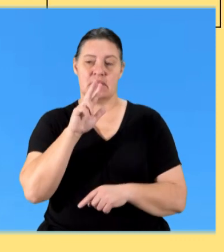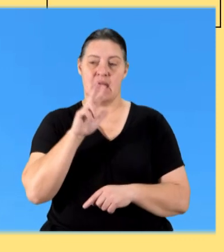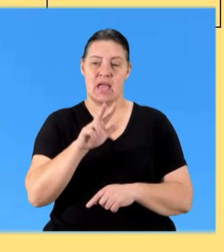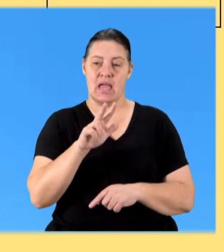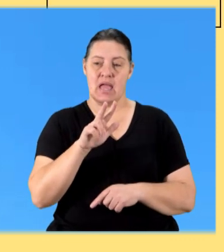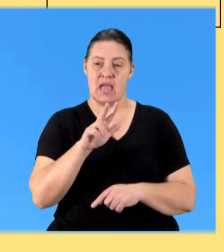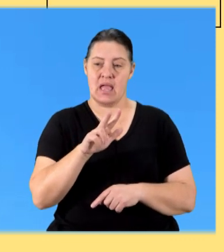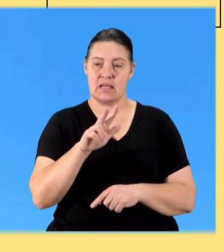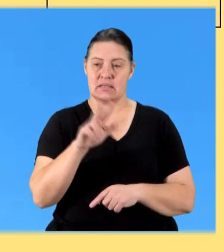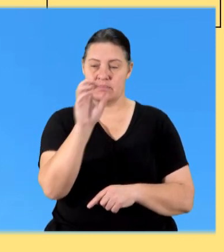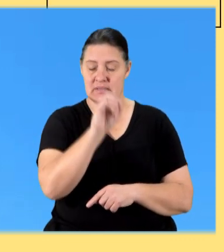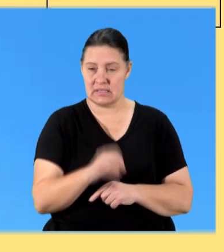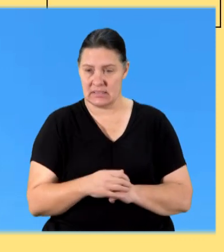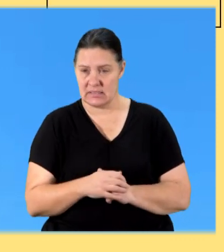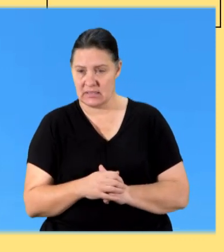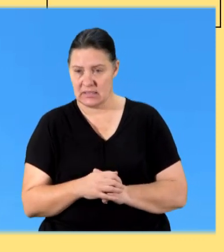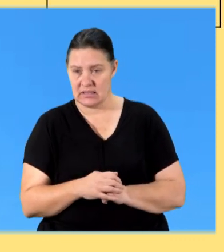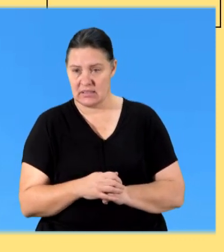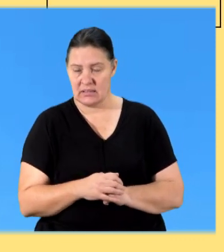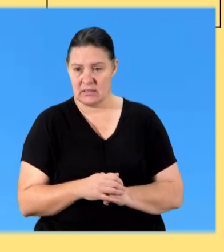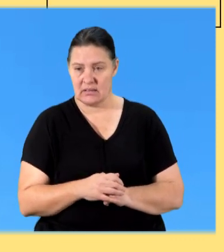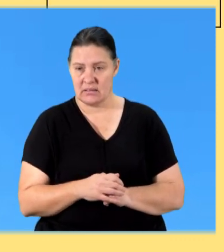8%. That will give you,